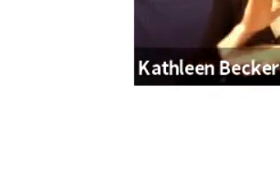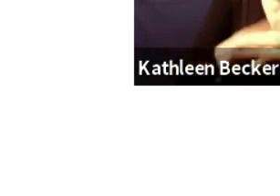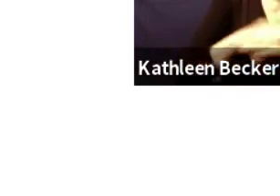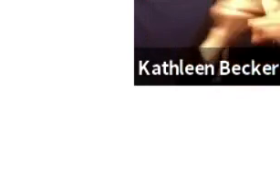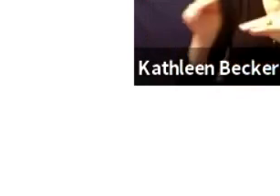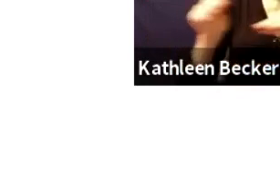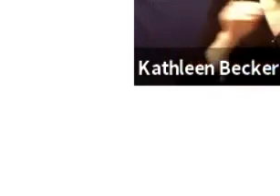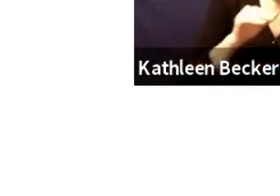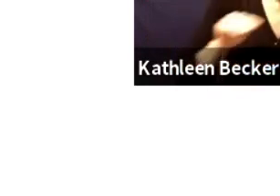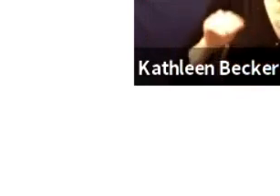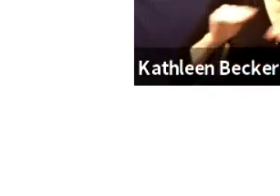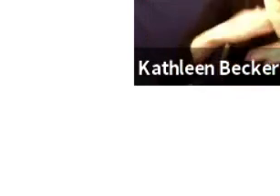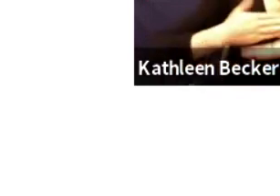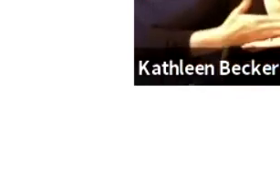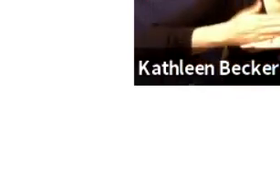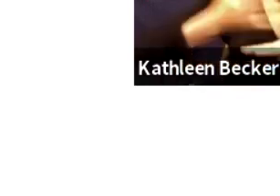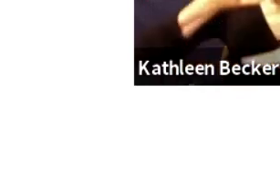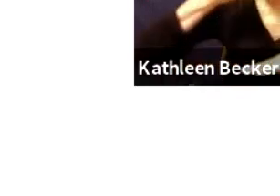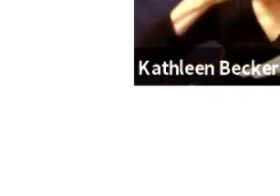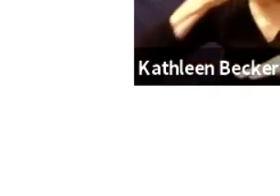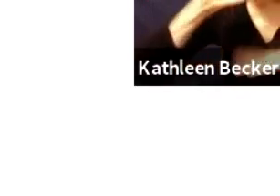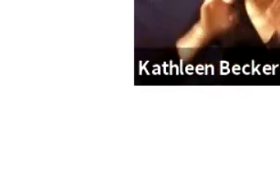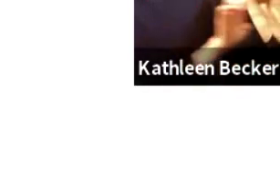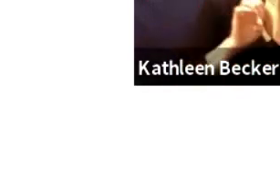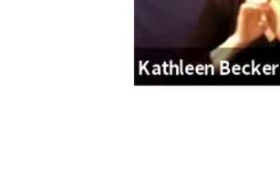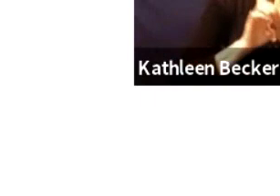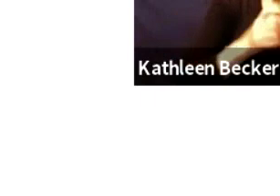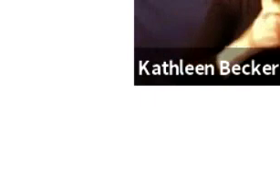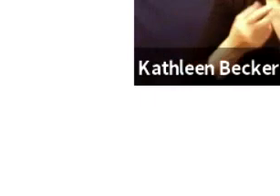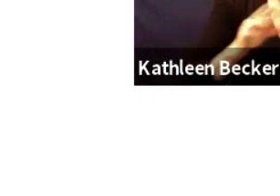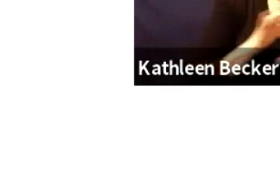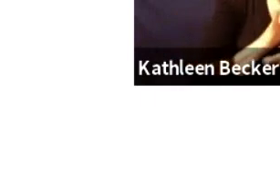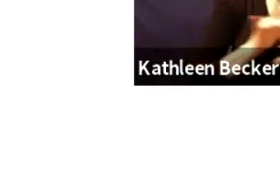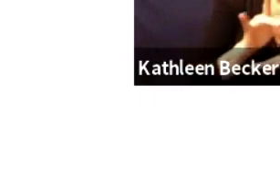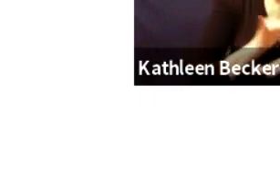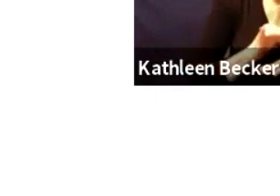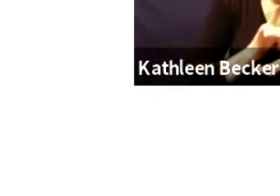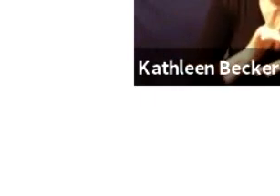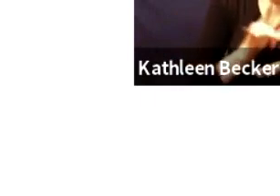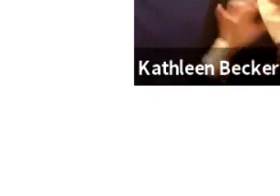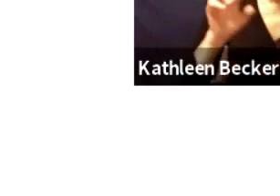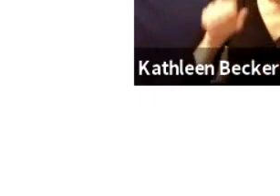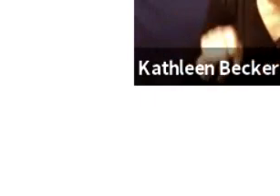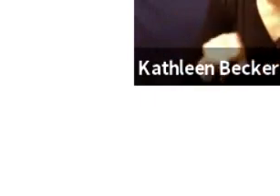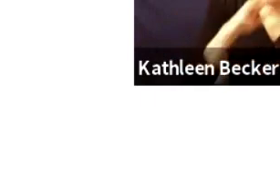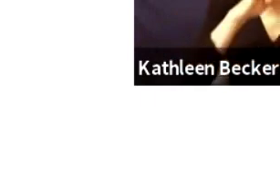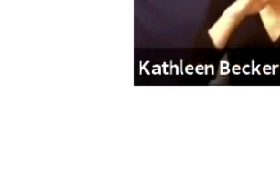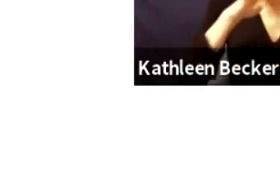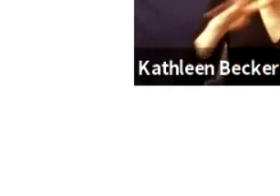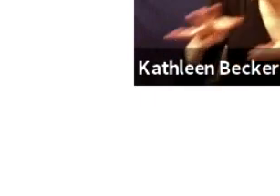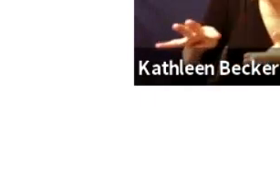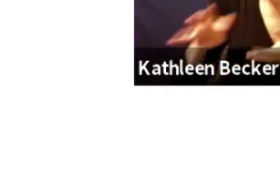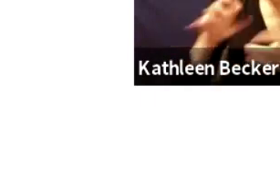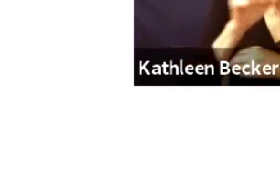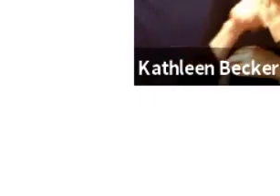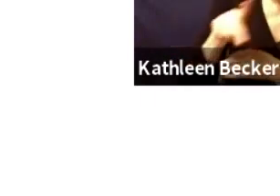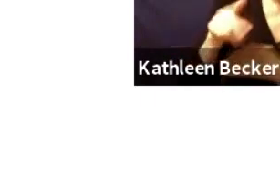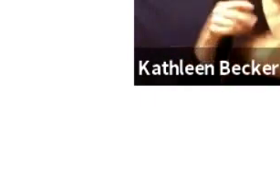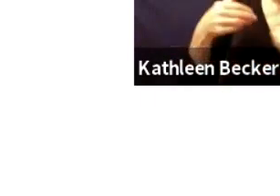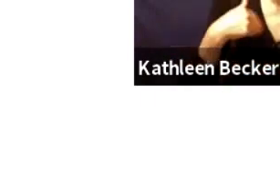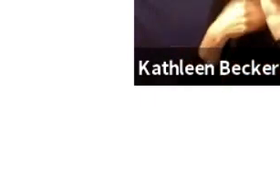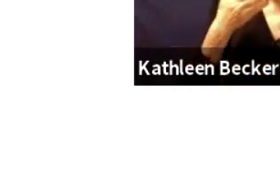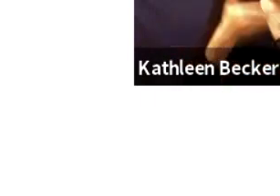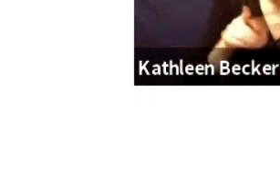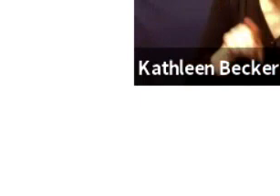mobile device, such as their cell phone or their tablet, you can download the app and have it there